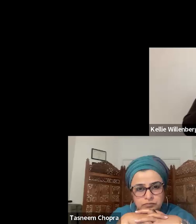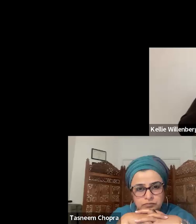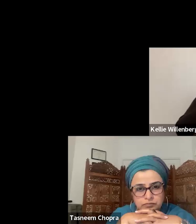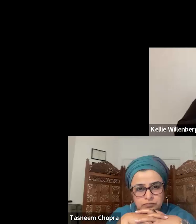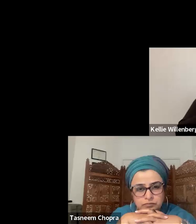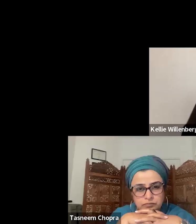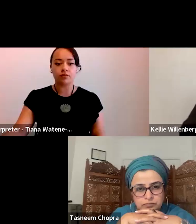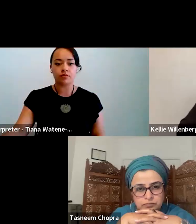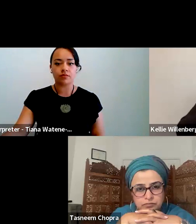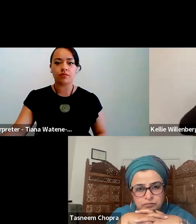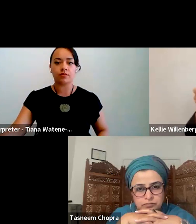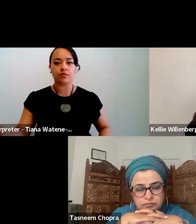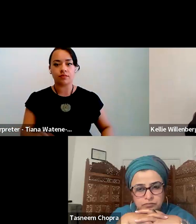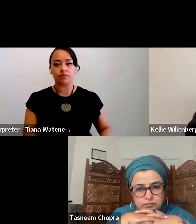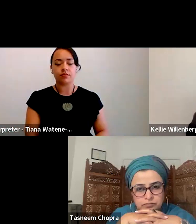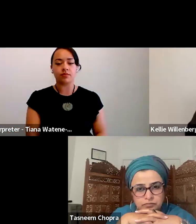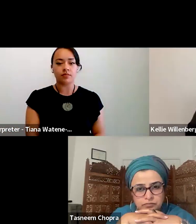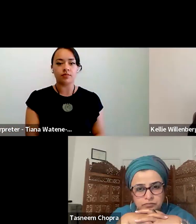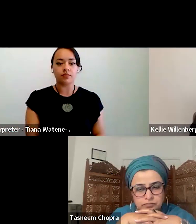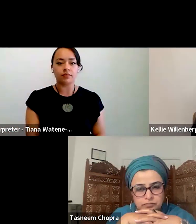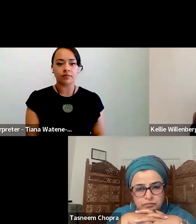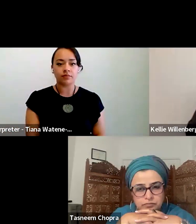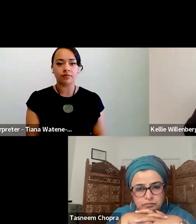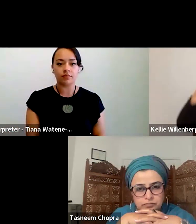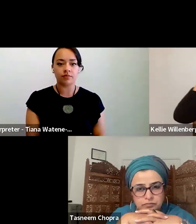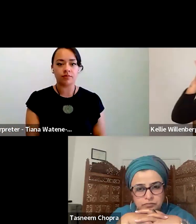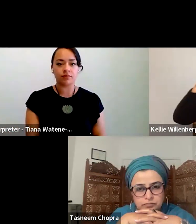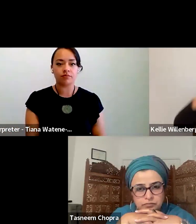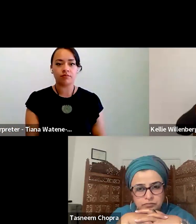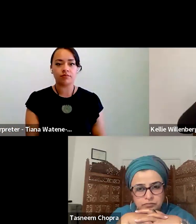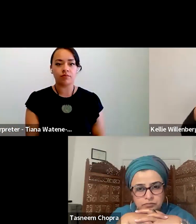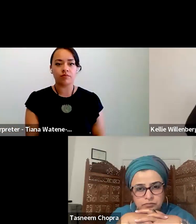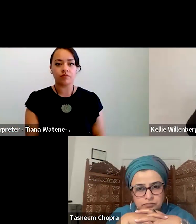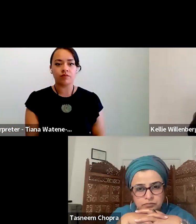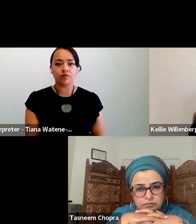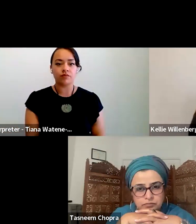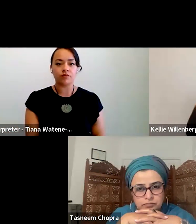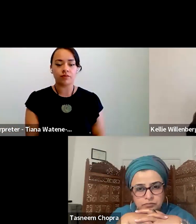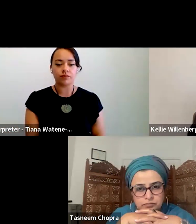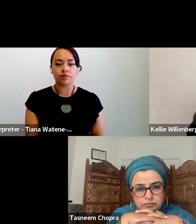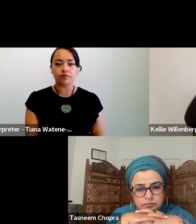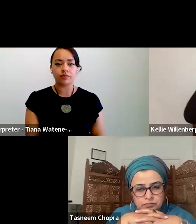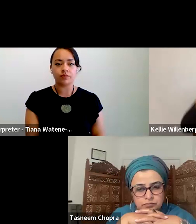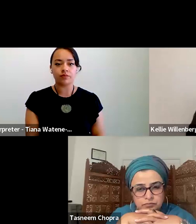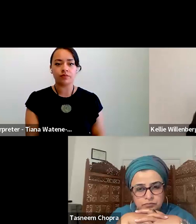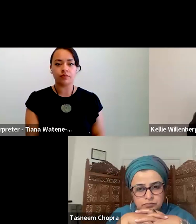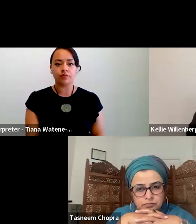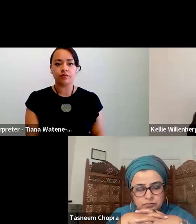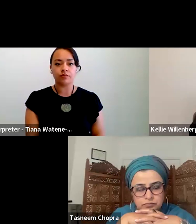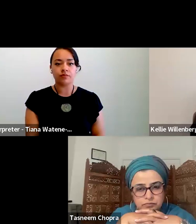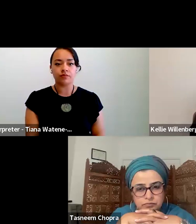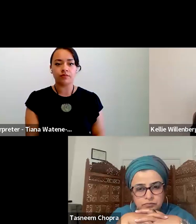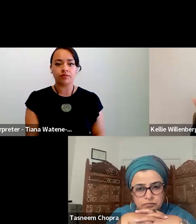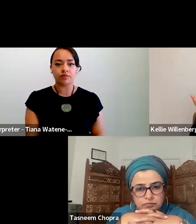mic to Lily now, who'll talk about some sound principles of good governance and ground us with some examples. So